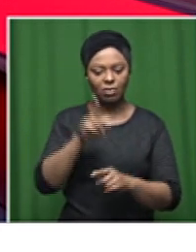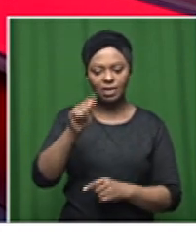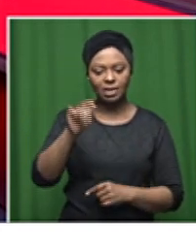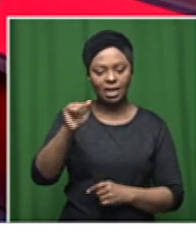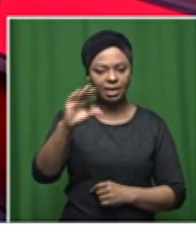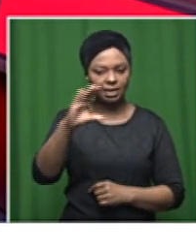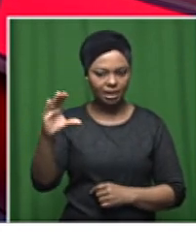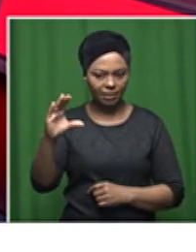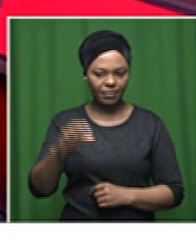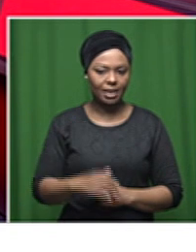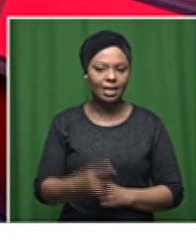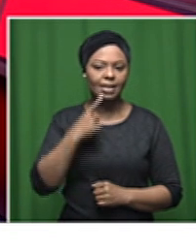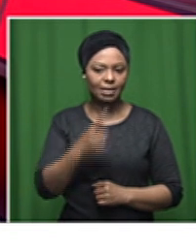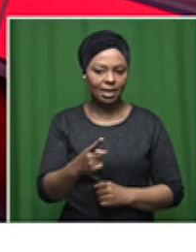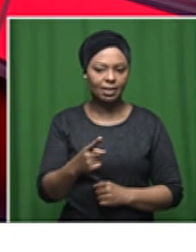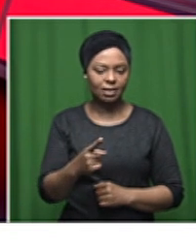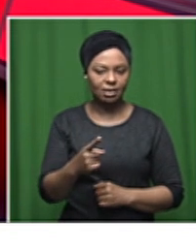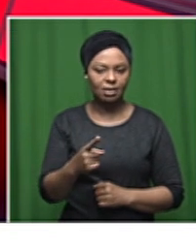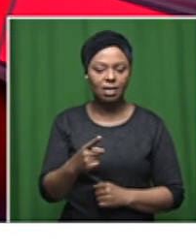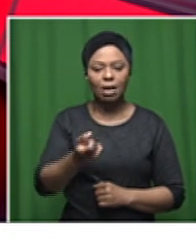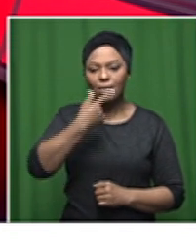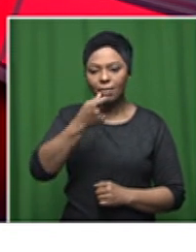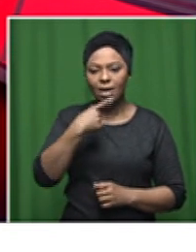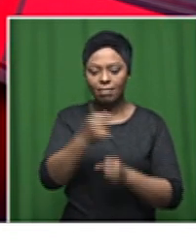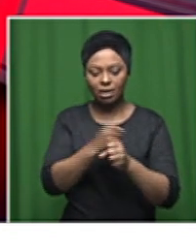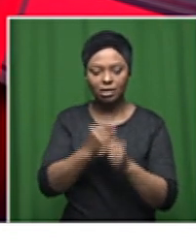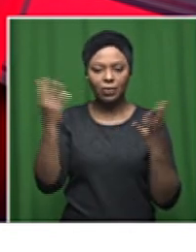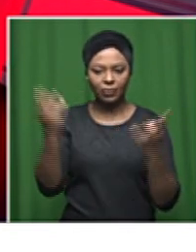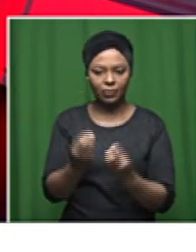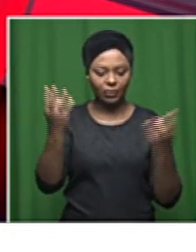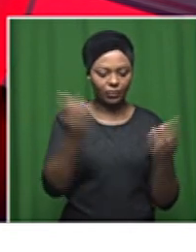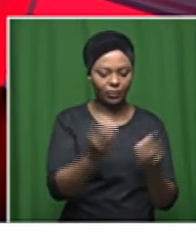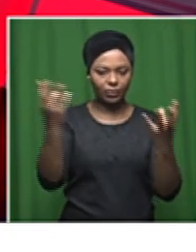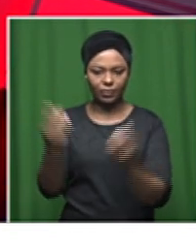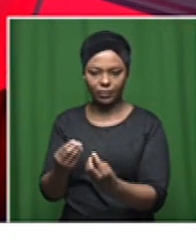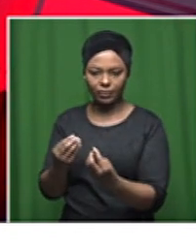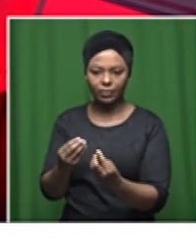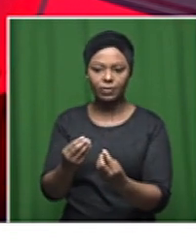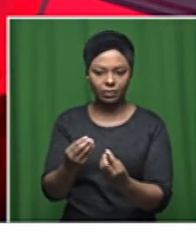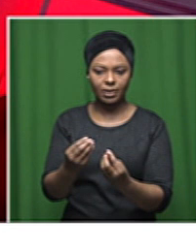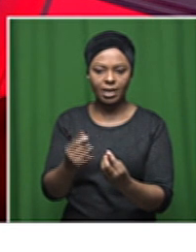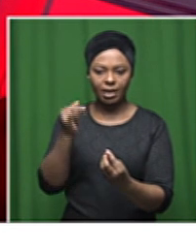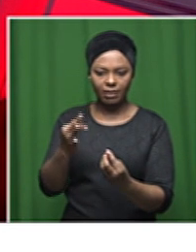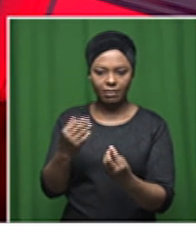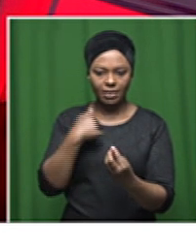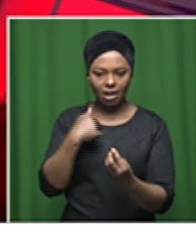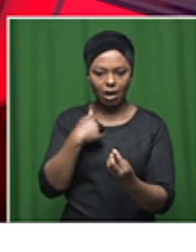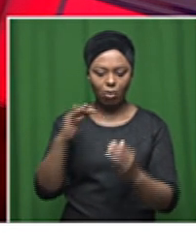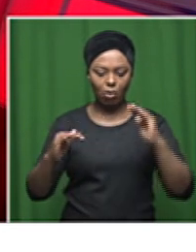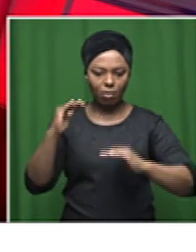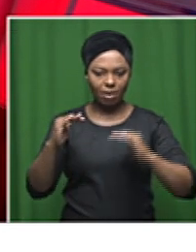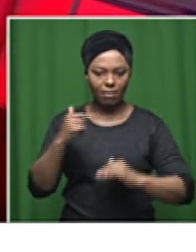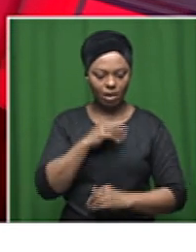say of certain shortcomings. And these shortcomings, if I compare the province I'm in to what I